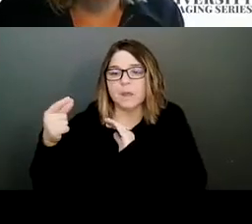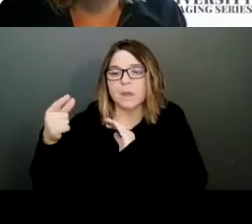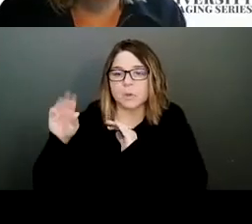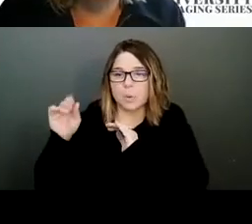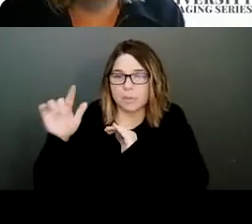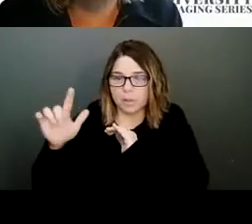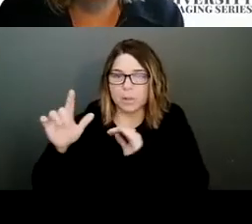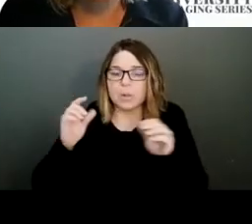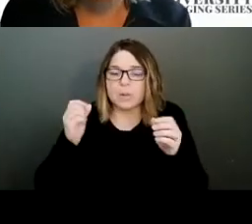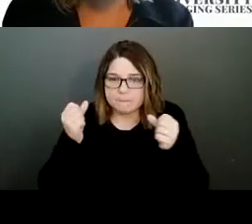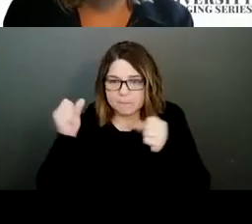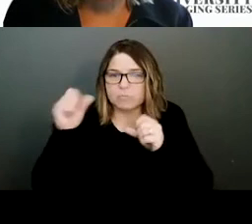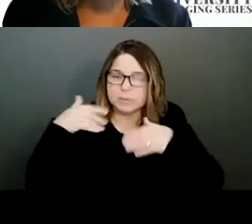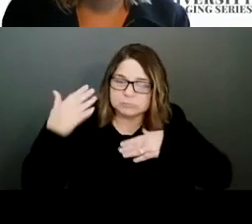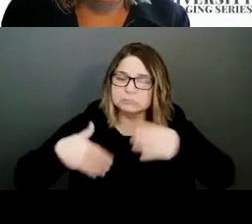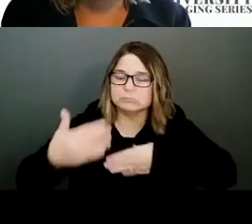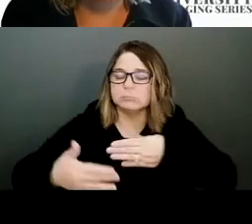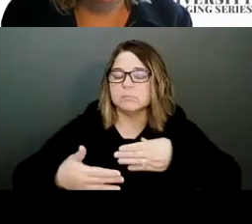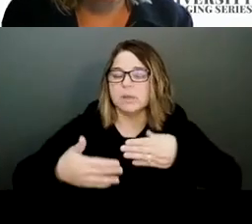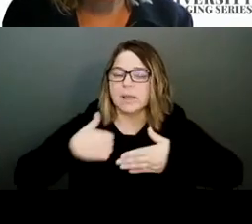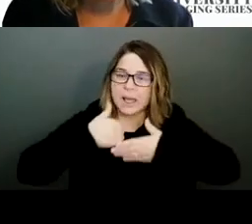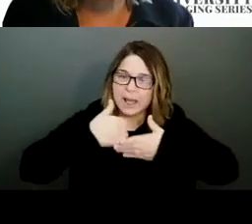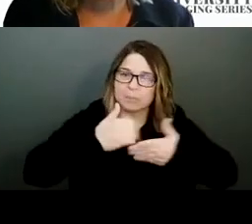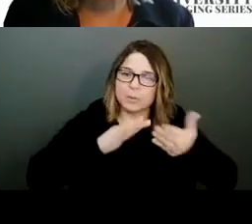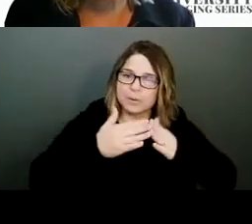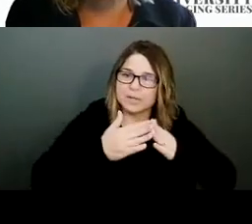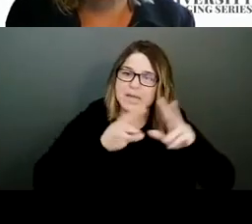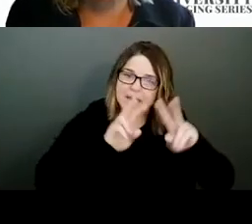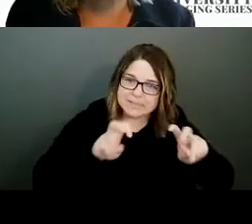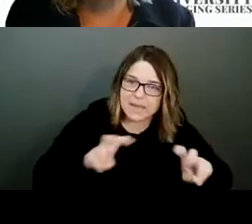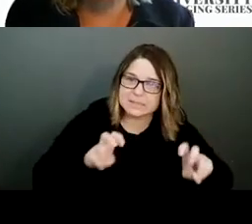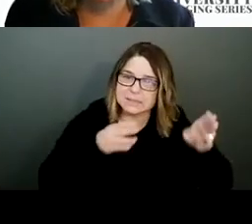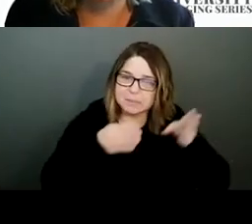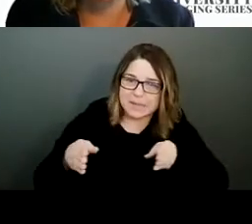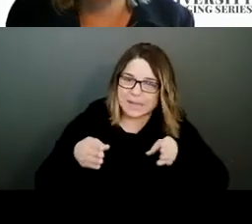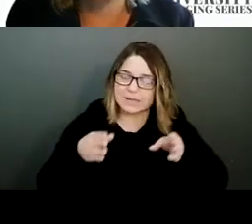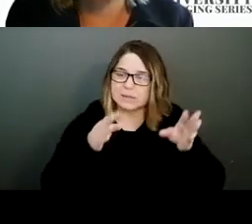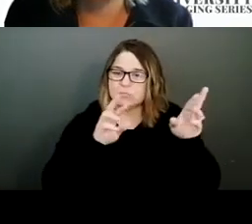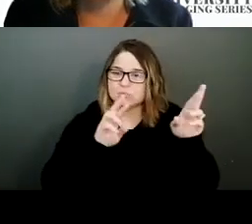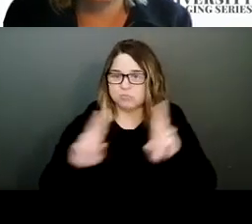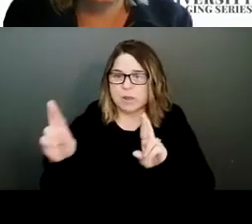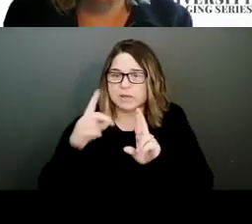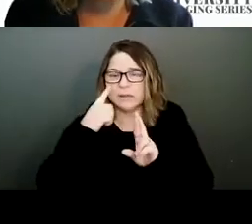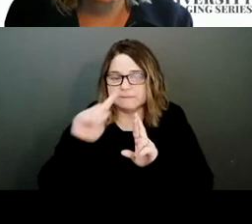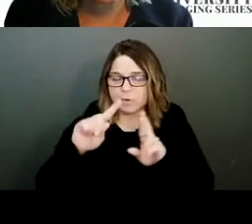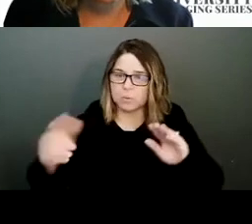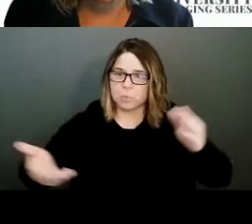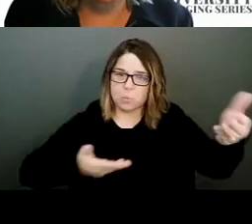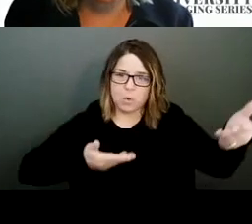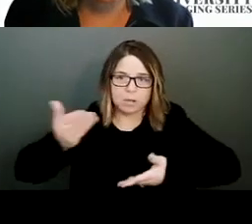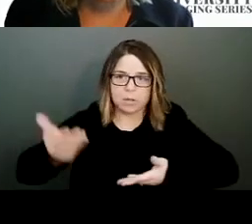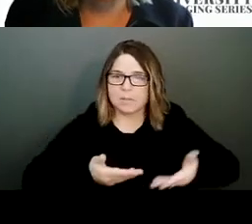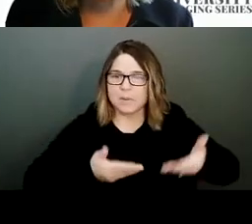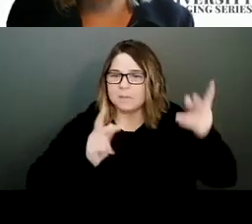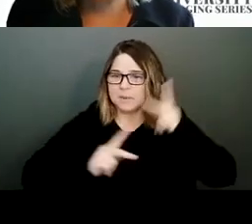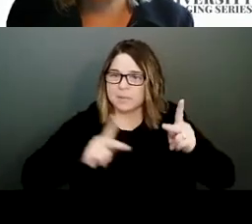helps communities assess, plan, and prepare to be more respectful, inclusive, and welcoming of people of all ages. And